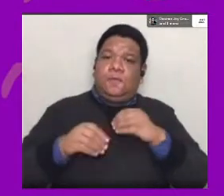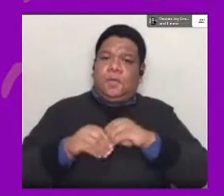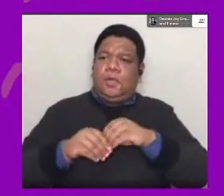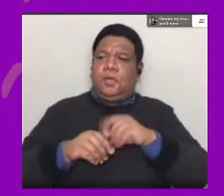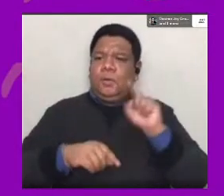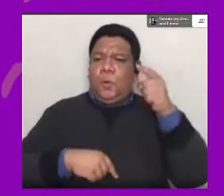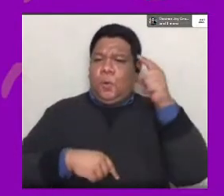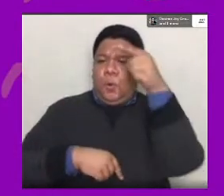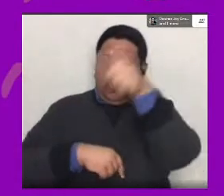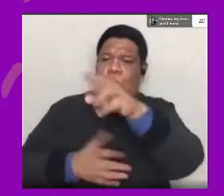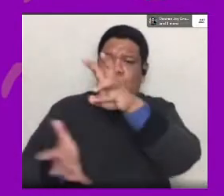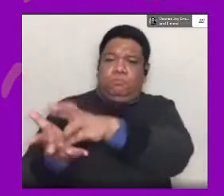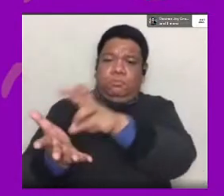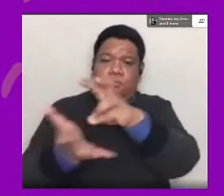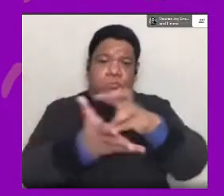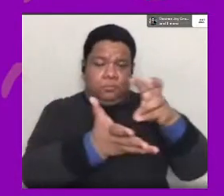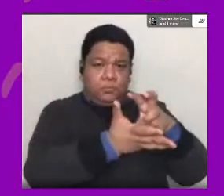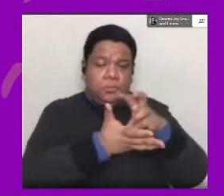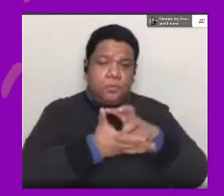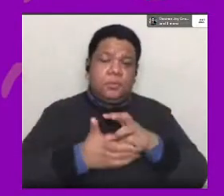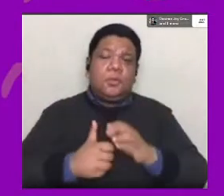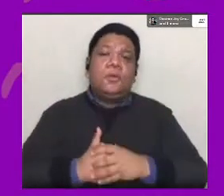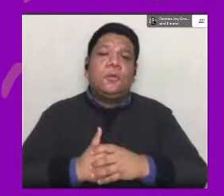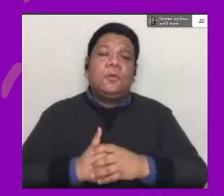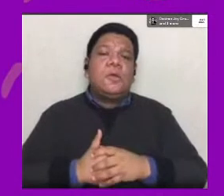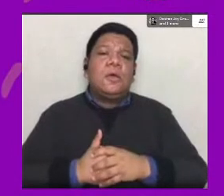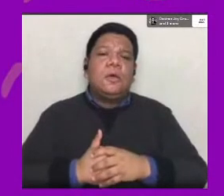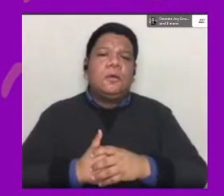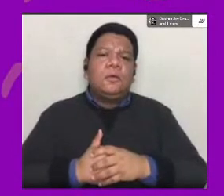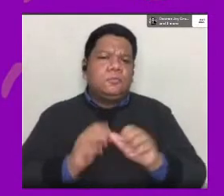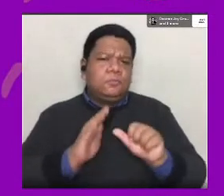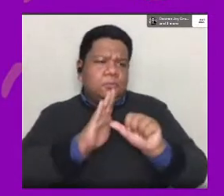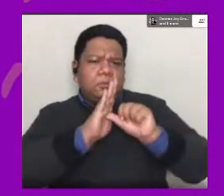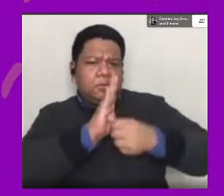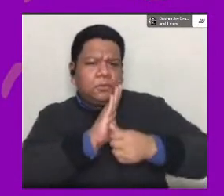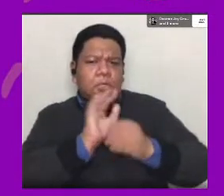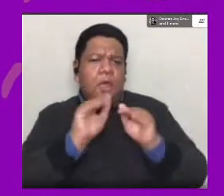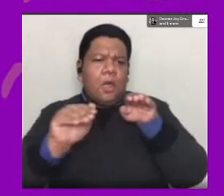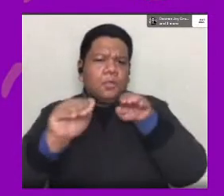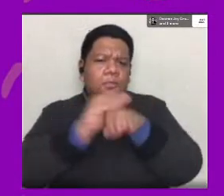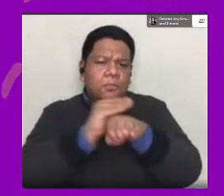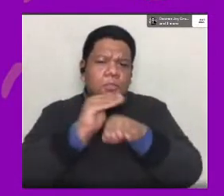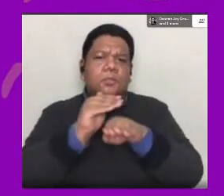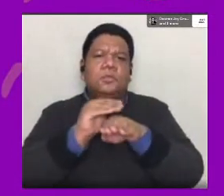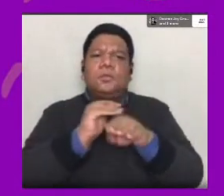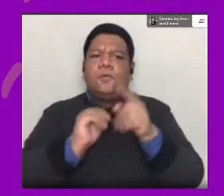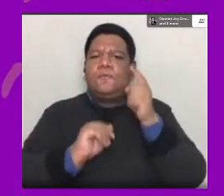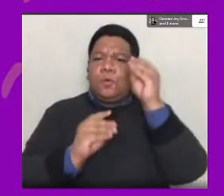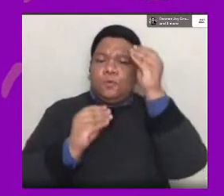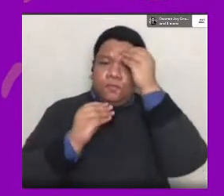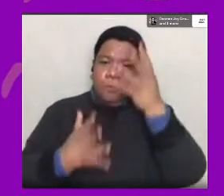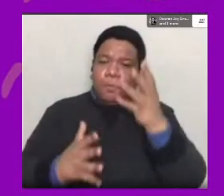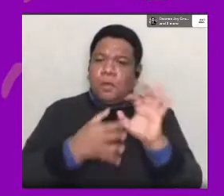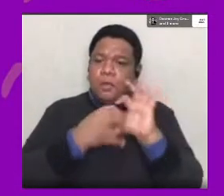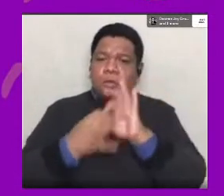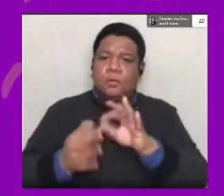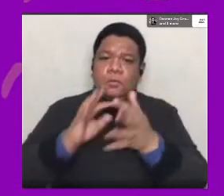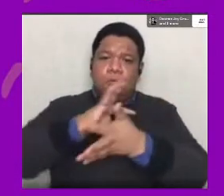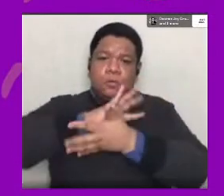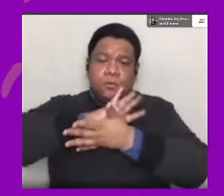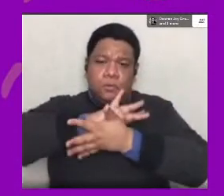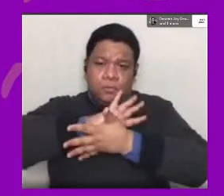areas. We also highlighted the importance of accessibility and transparency of information about